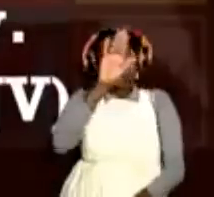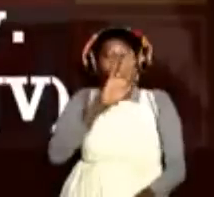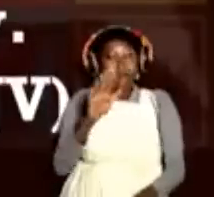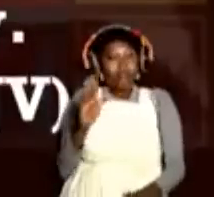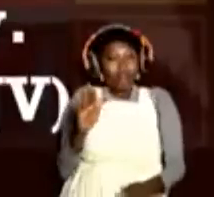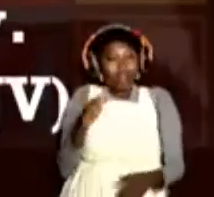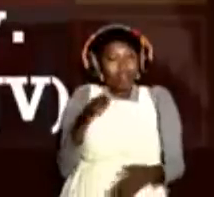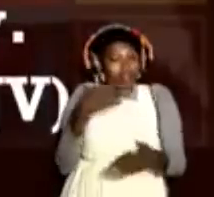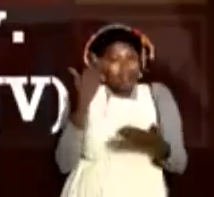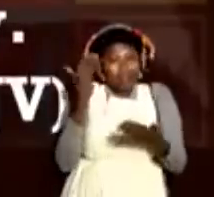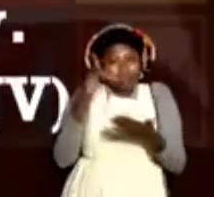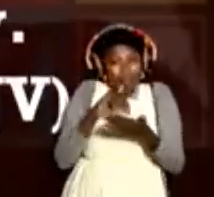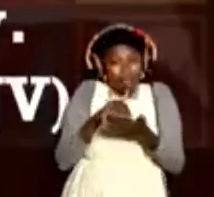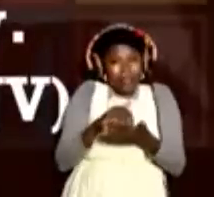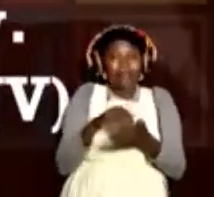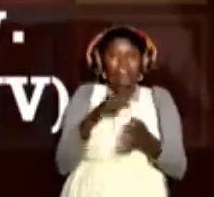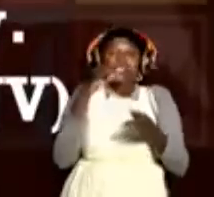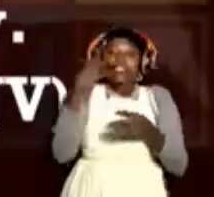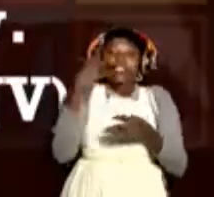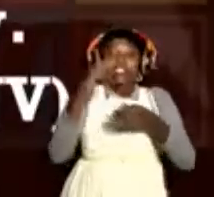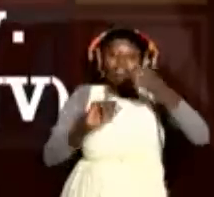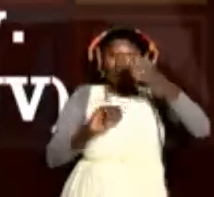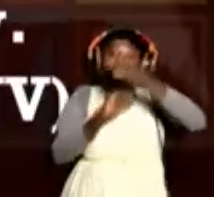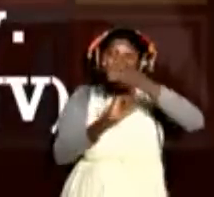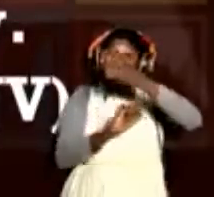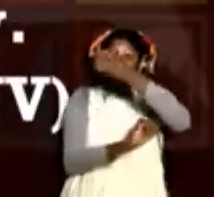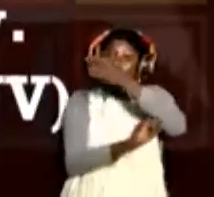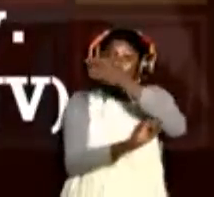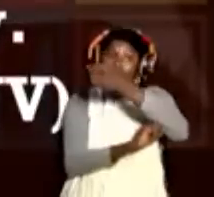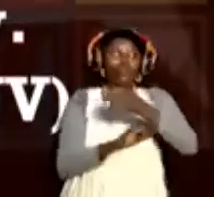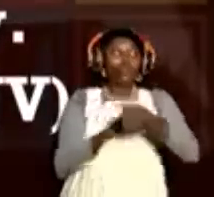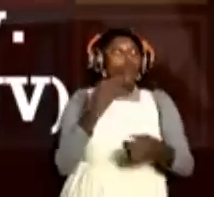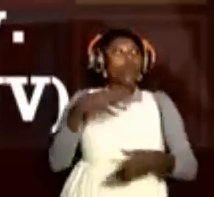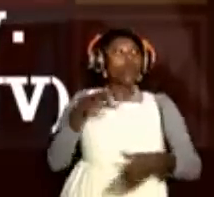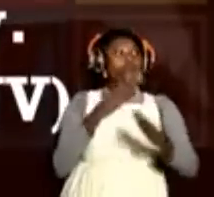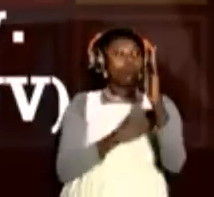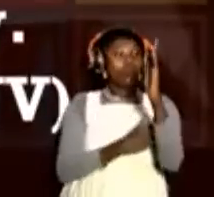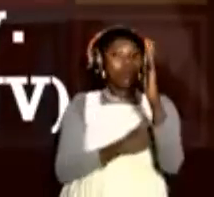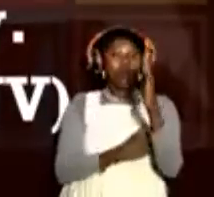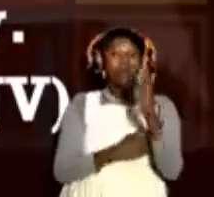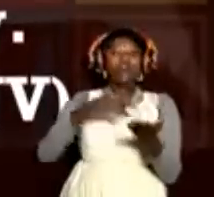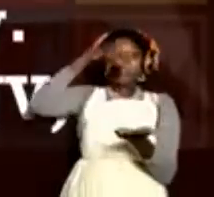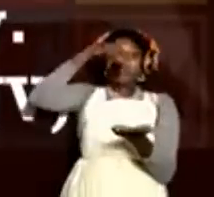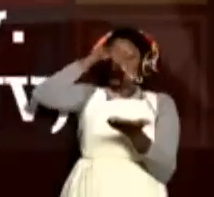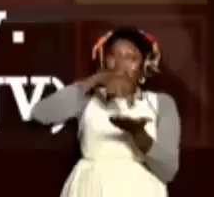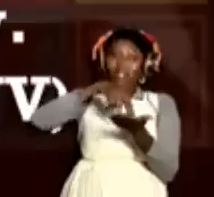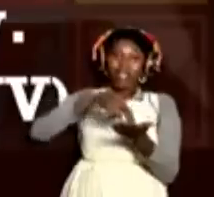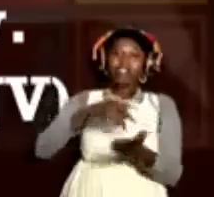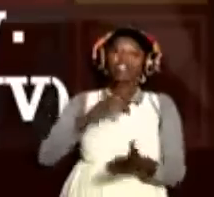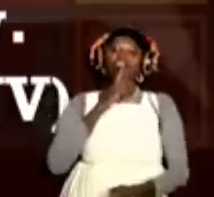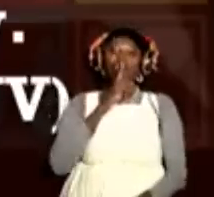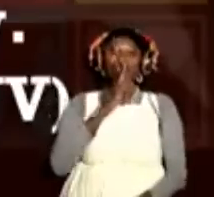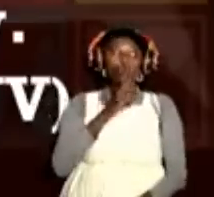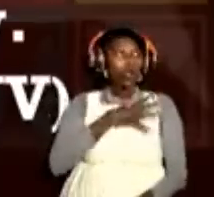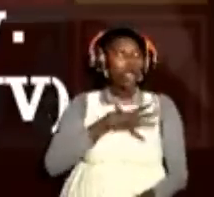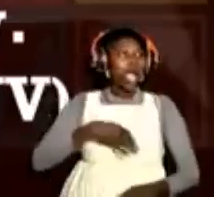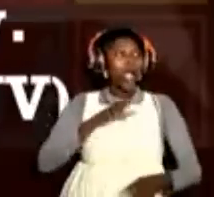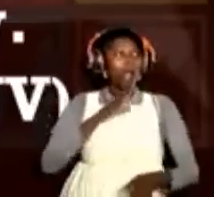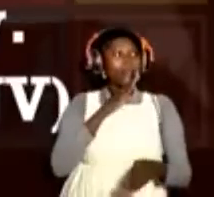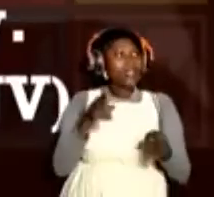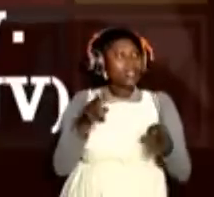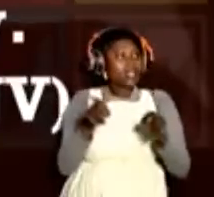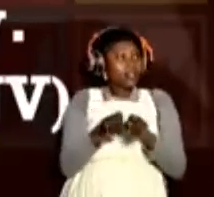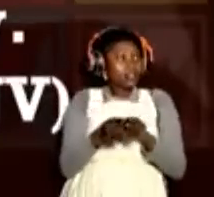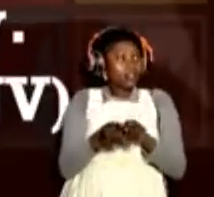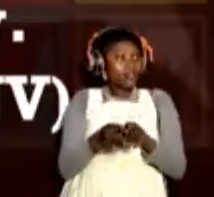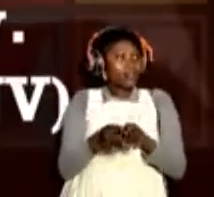nevertheless, the foundation of God standeth sure, having this seal, the Lord